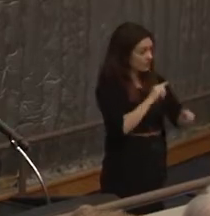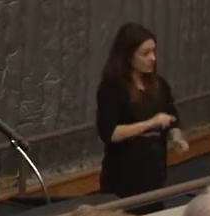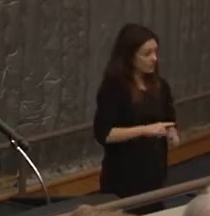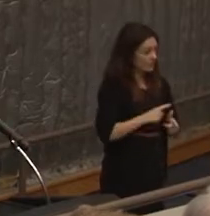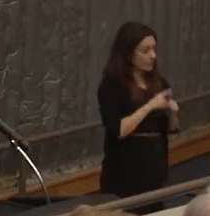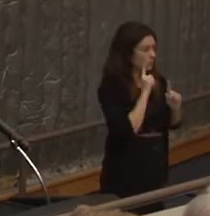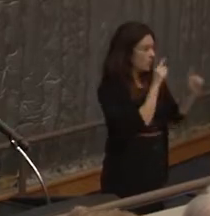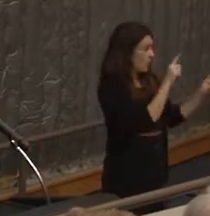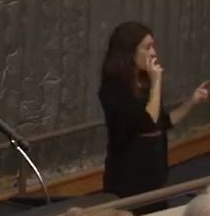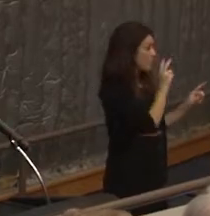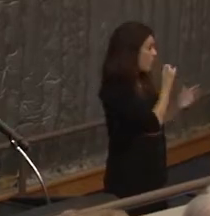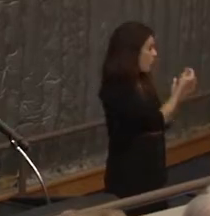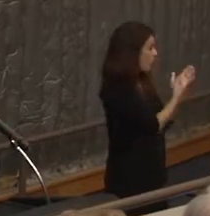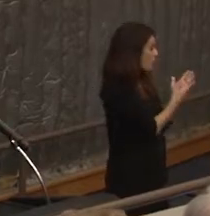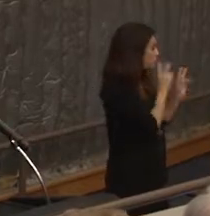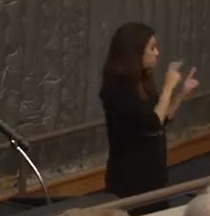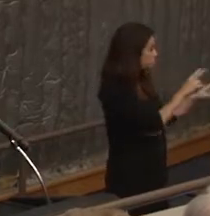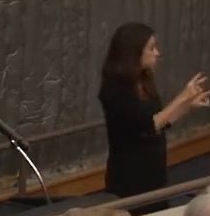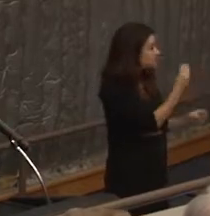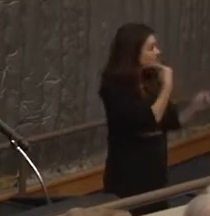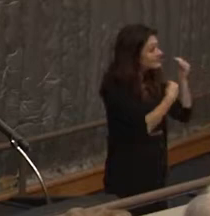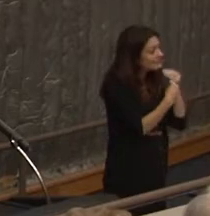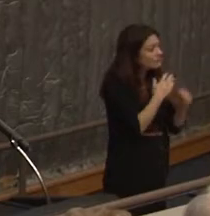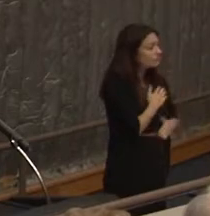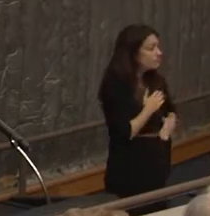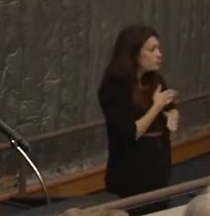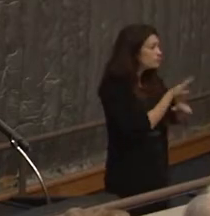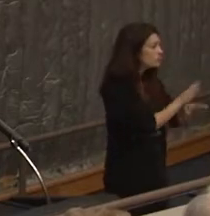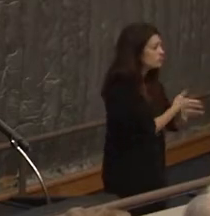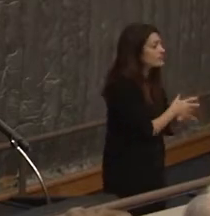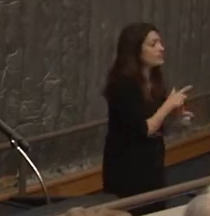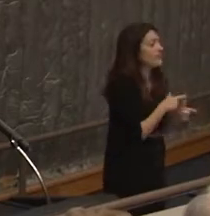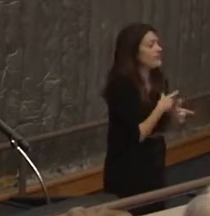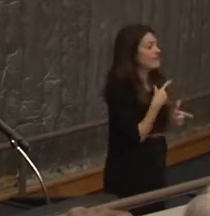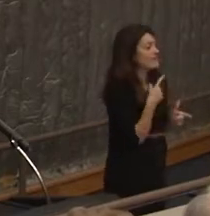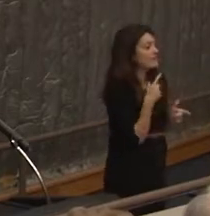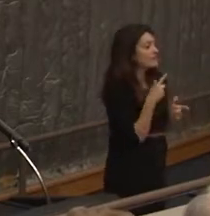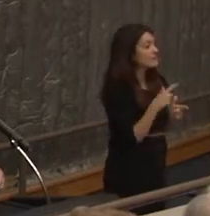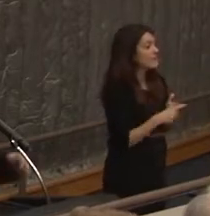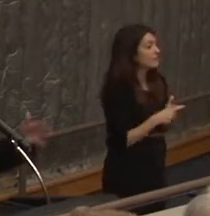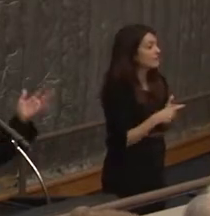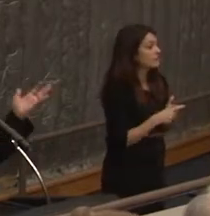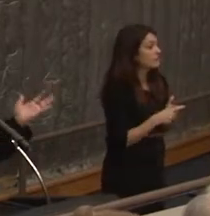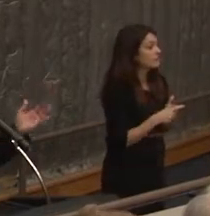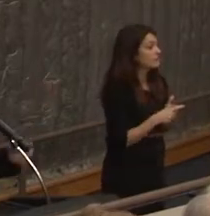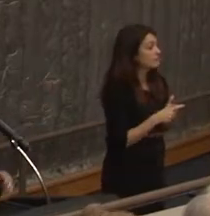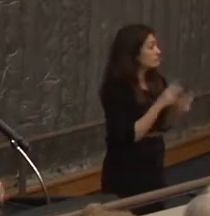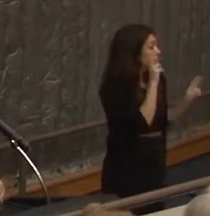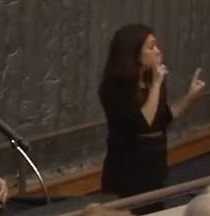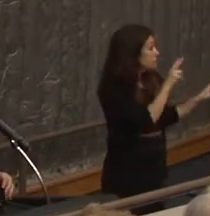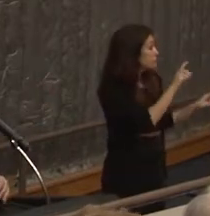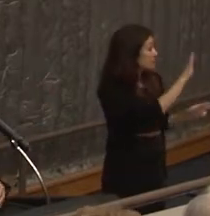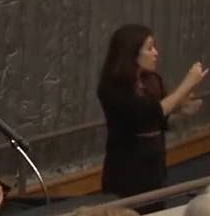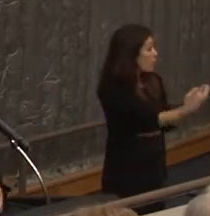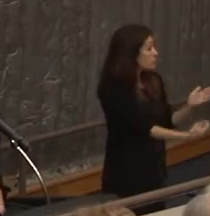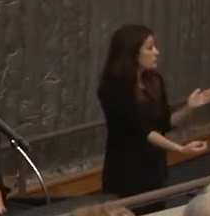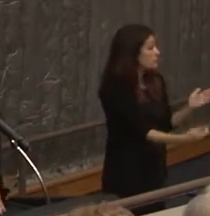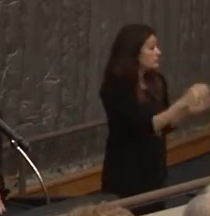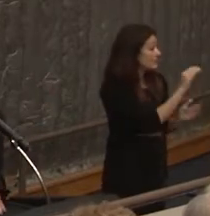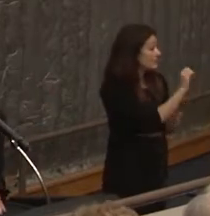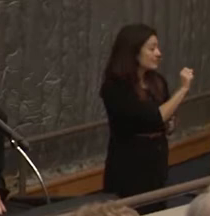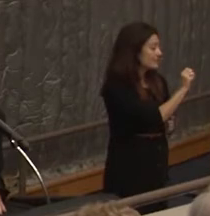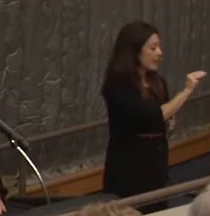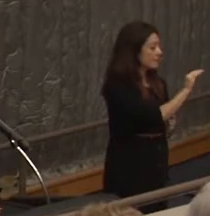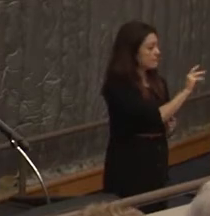gallery and have some food and do some music, and then we will, you can see the art. So,